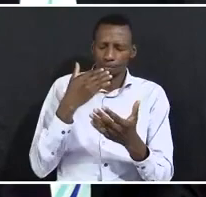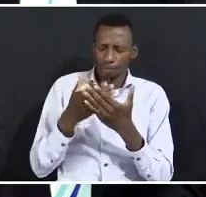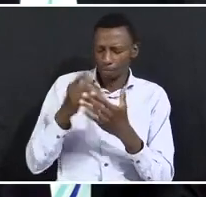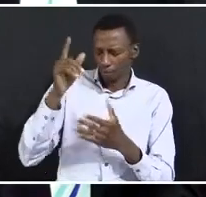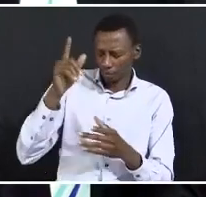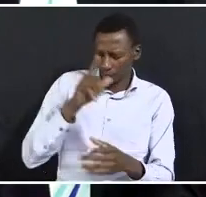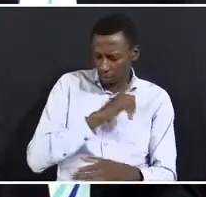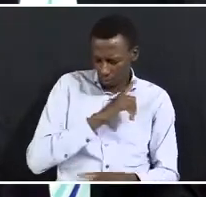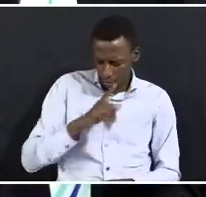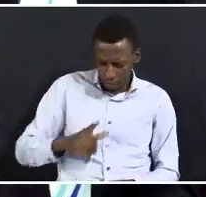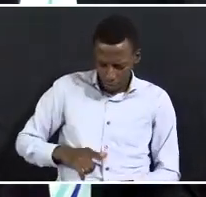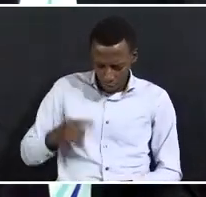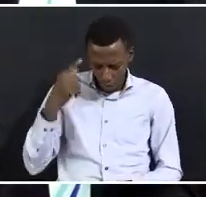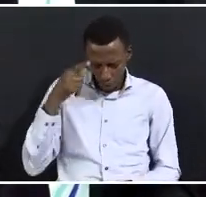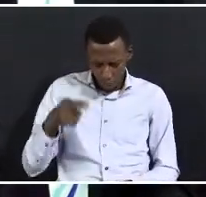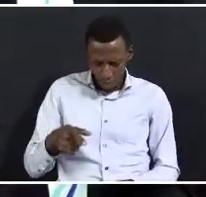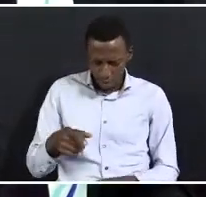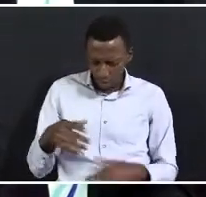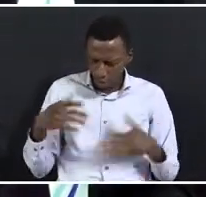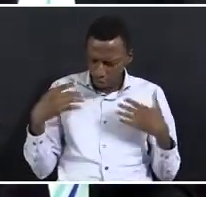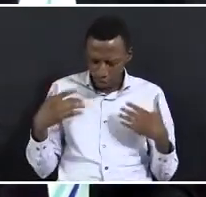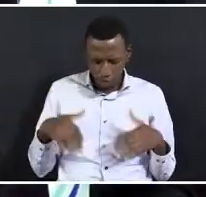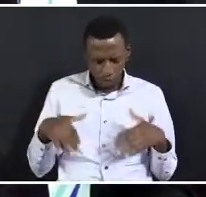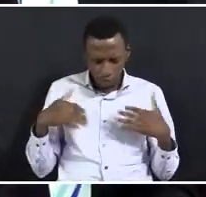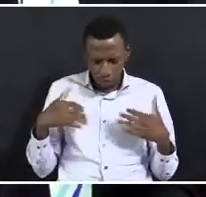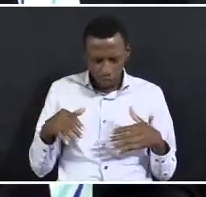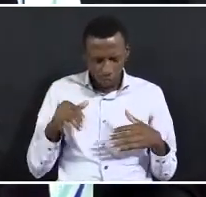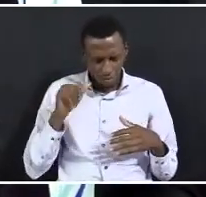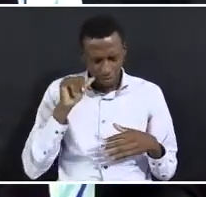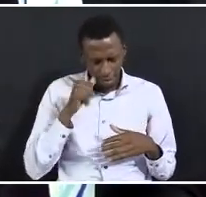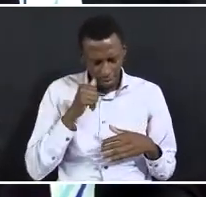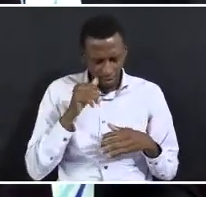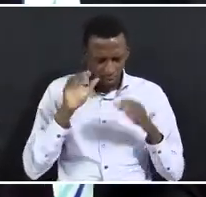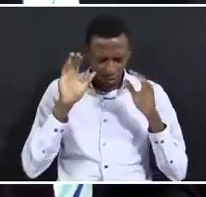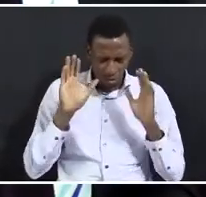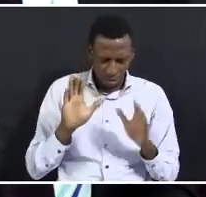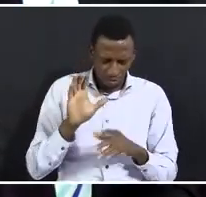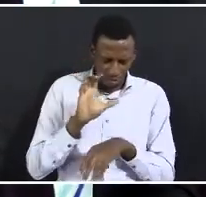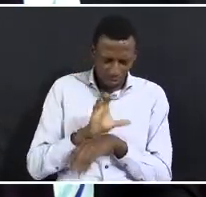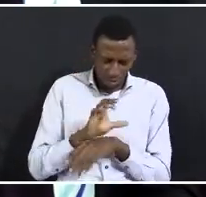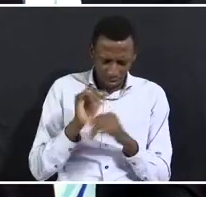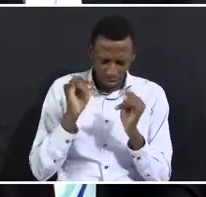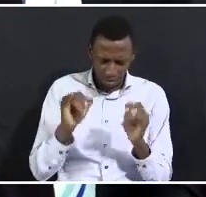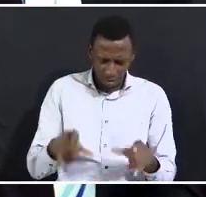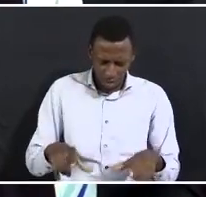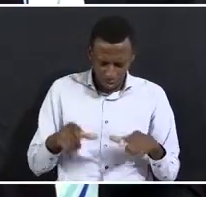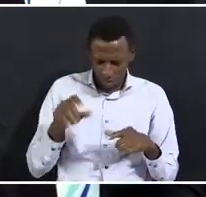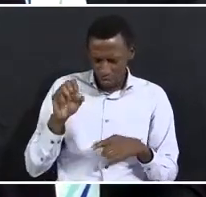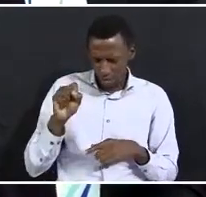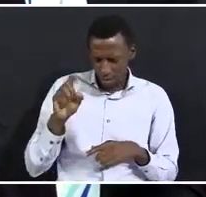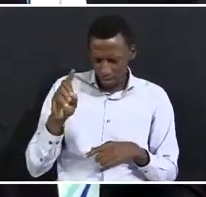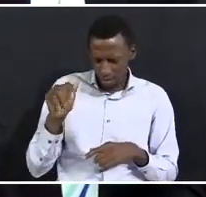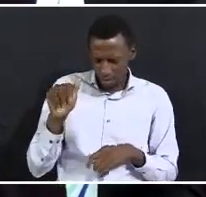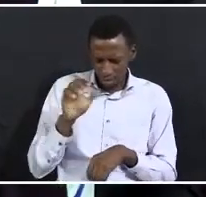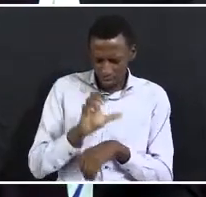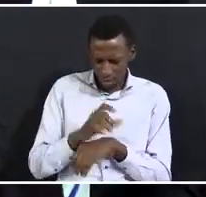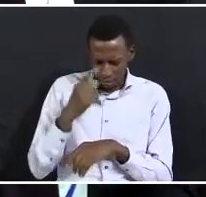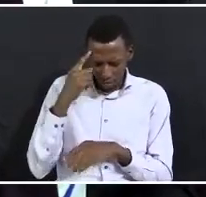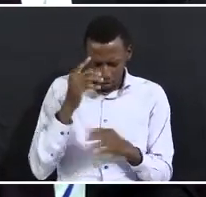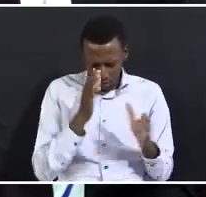wonderful church, the New Life Seventh-day Adventist Church, for preparing young